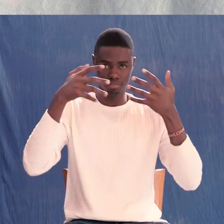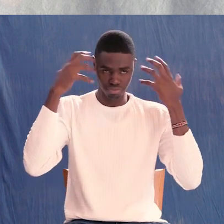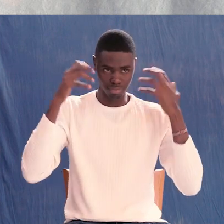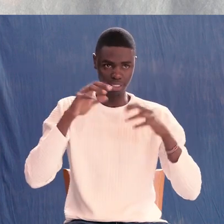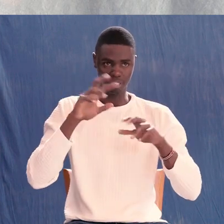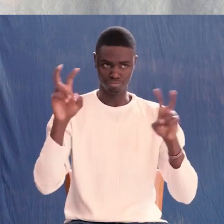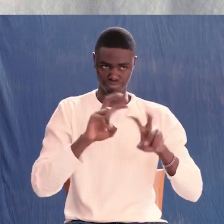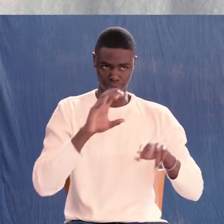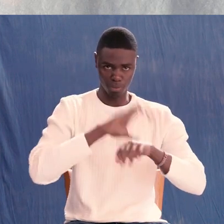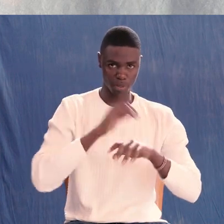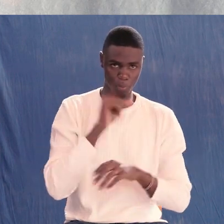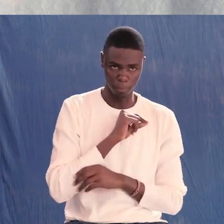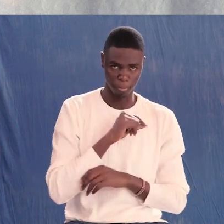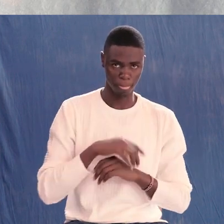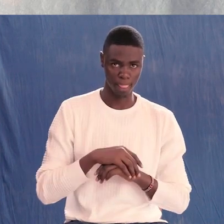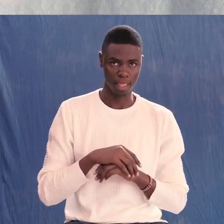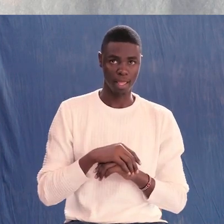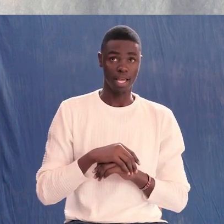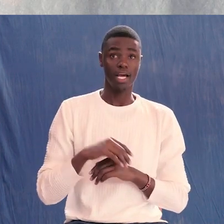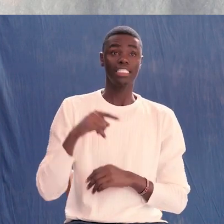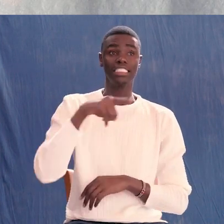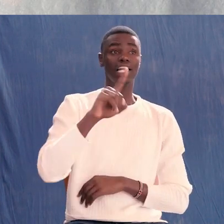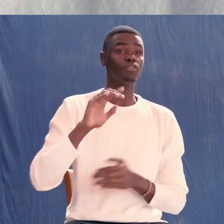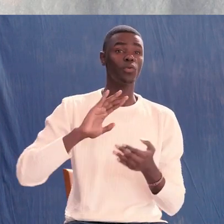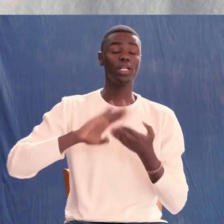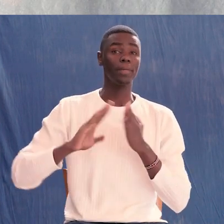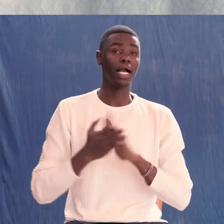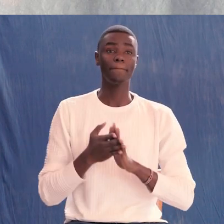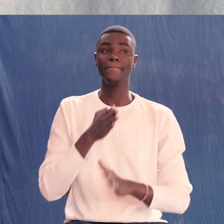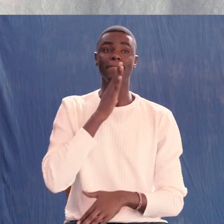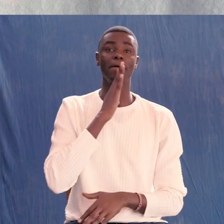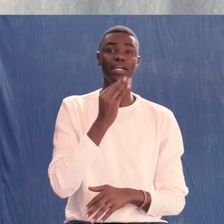decided at an early age that you are not going to be the breakfast.